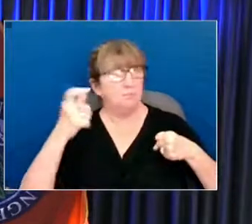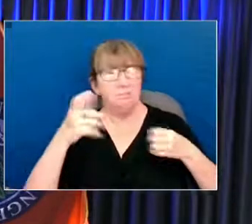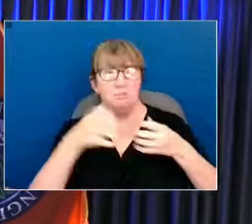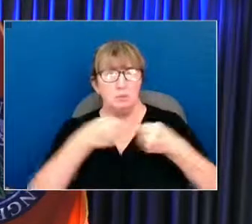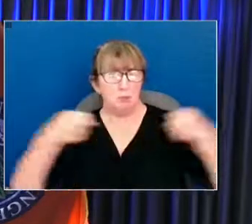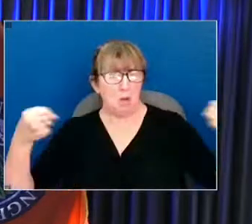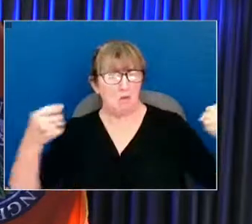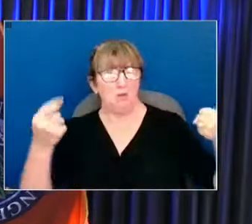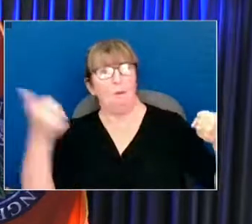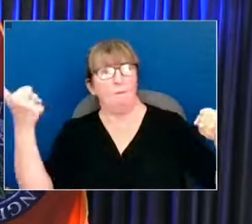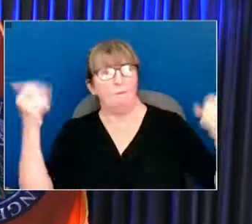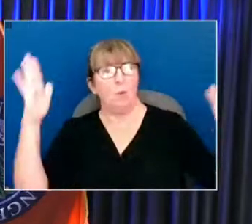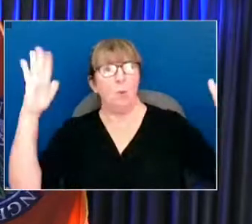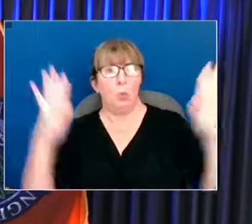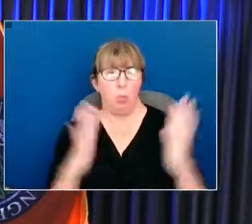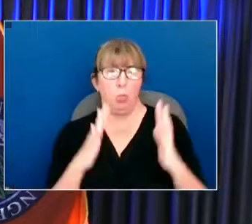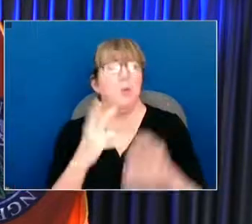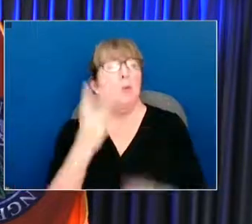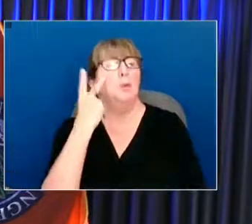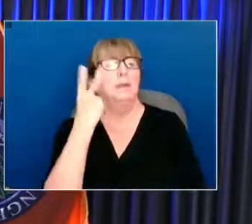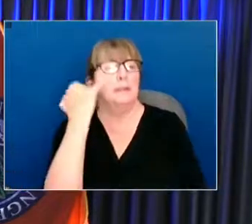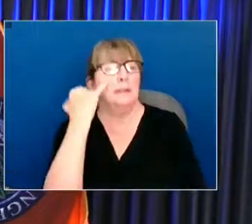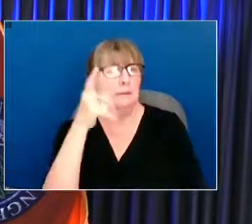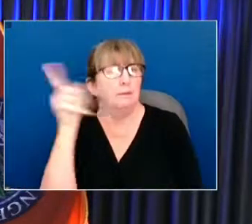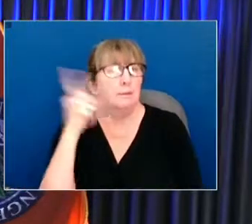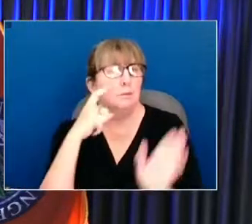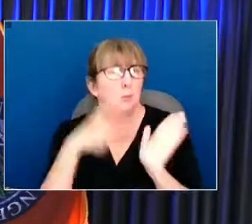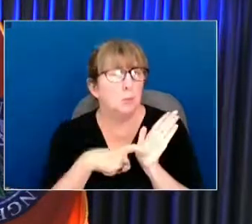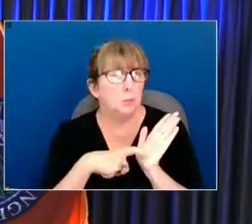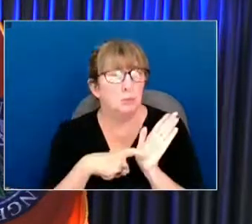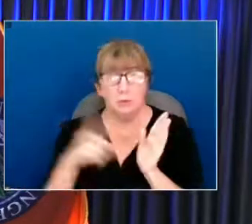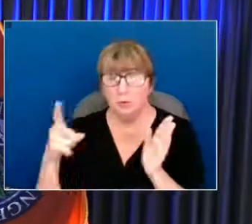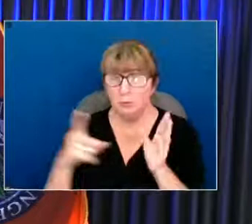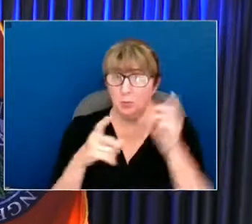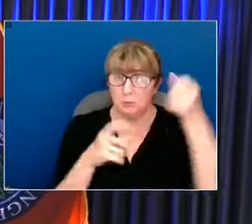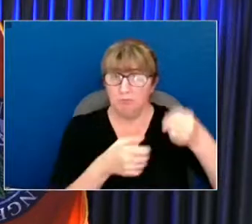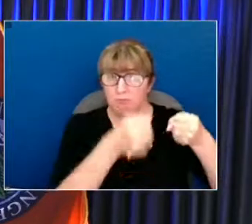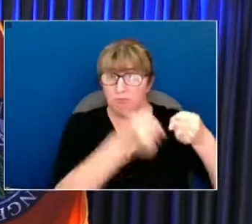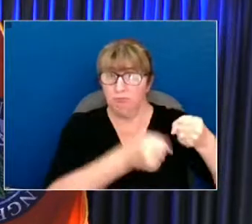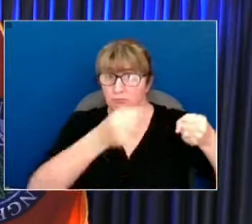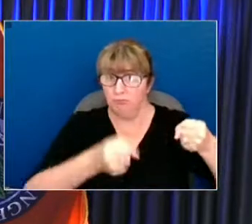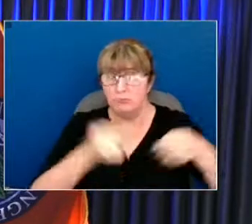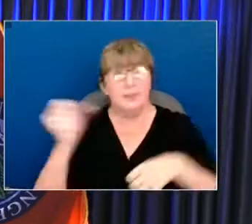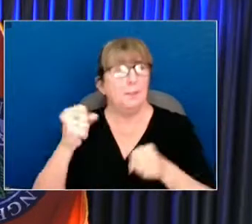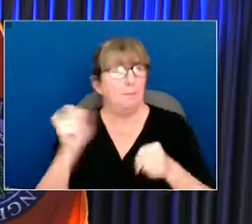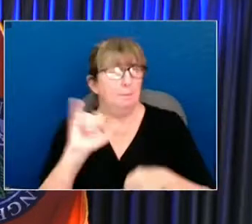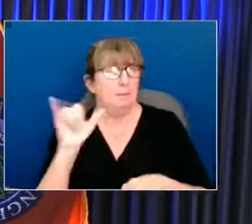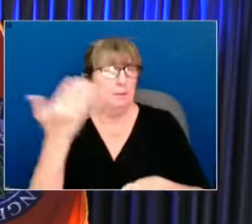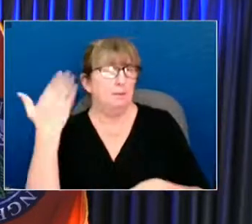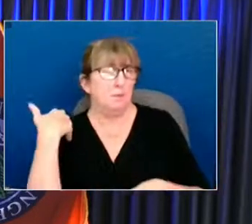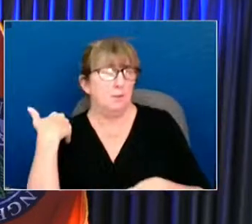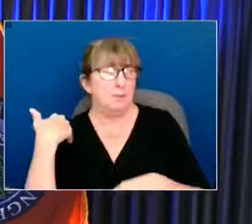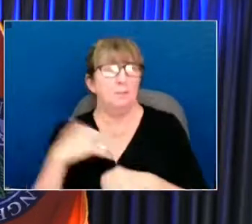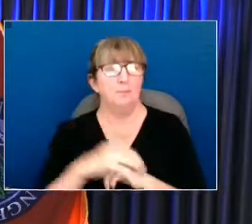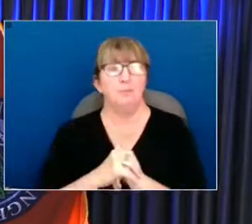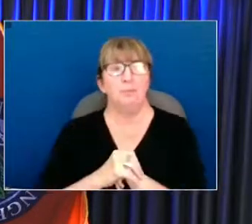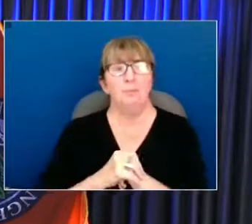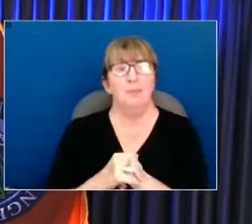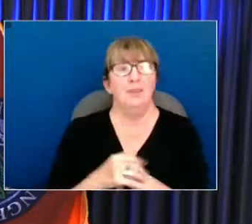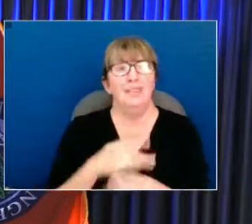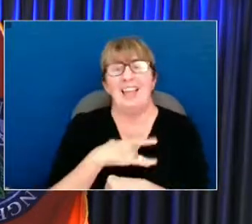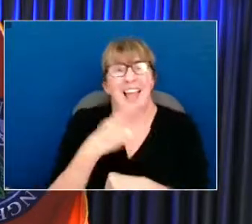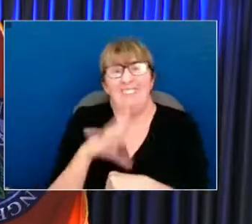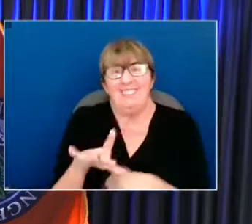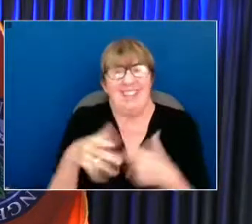and let's see if they notice. Huh? And put them right next to each other? Yep, put them out where they were before. It just, I don't like how it